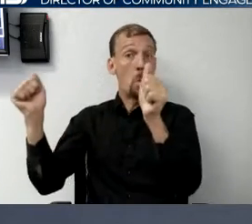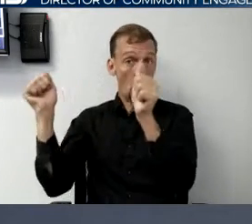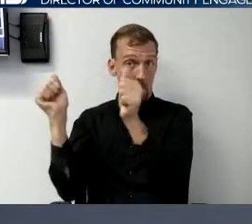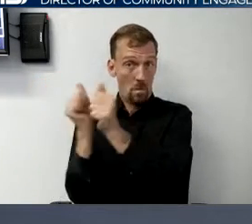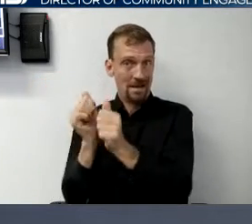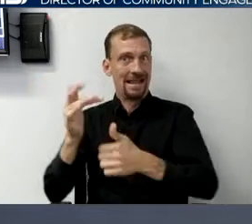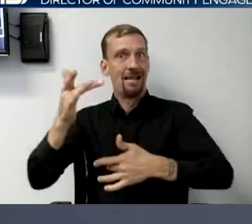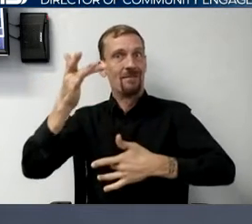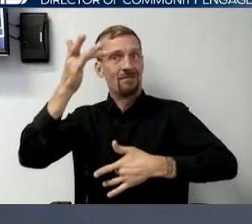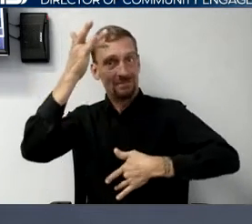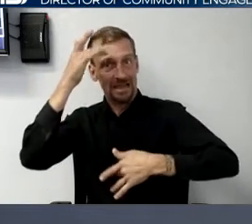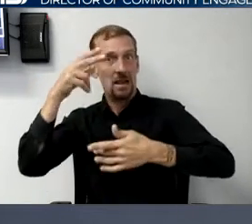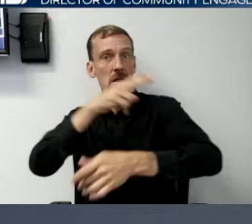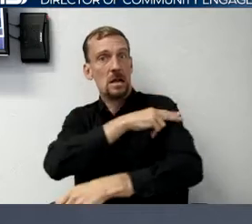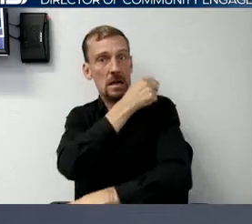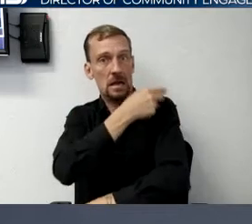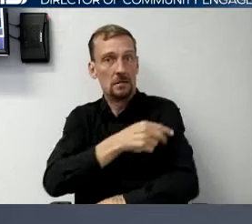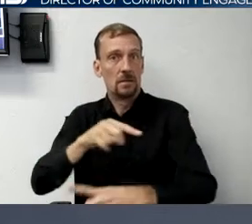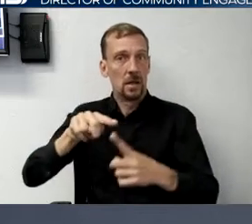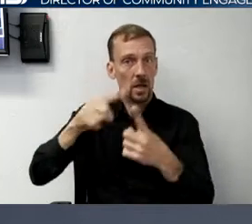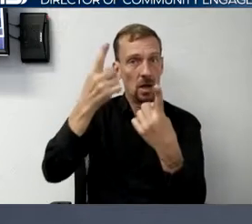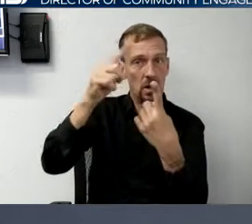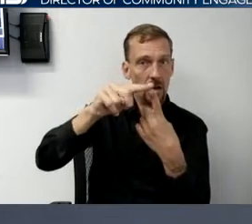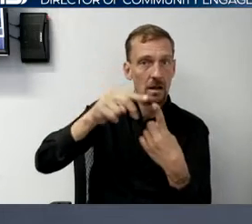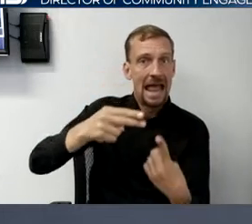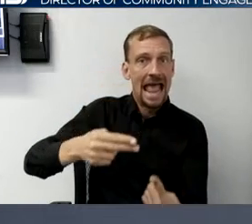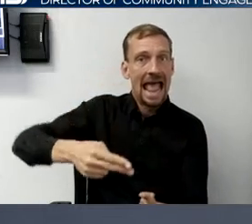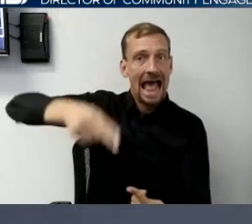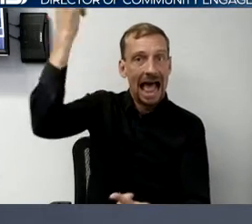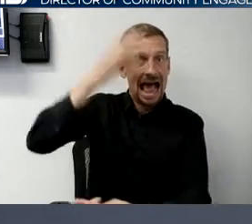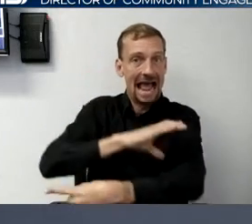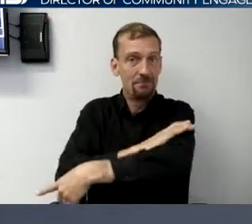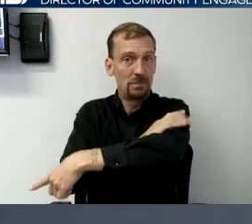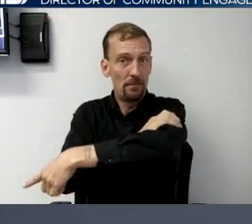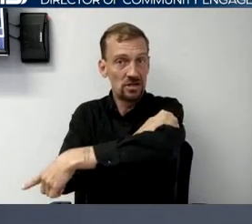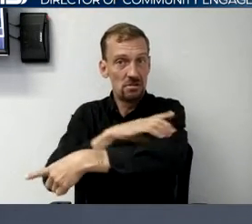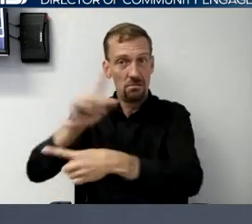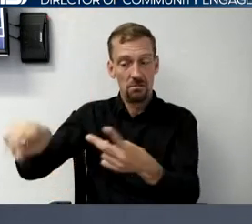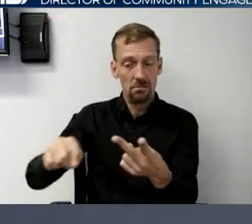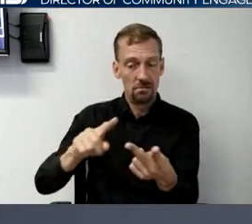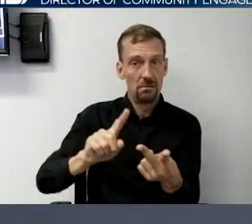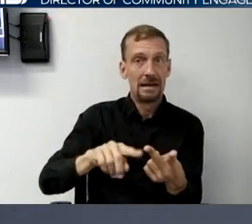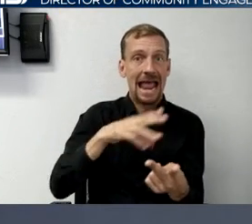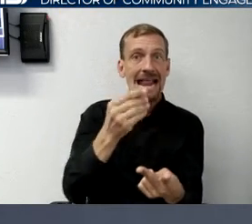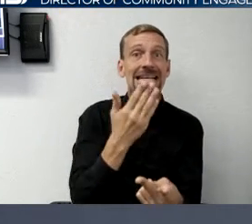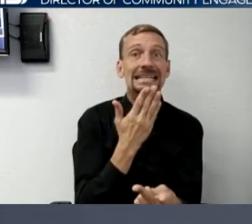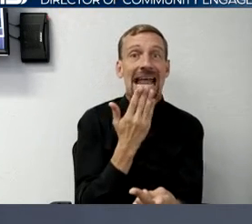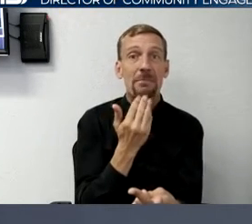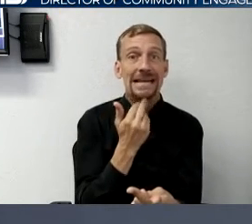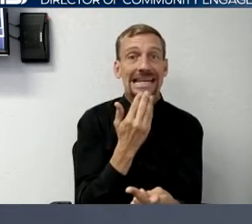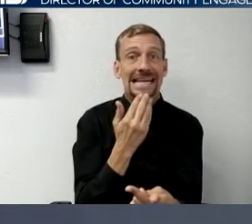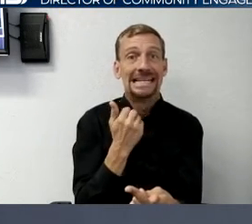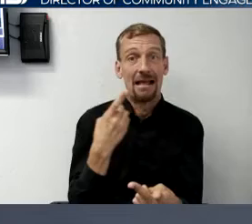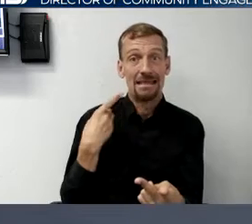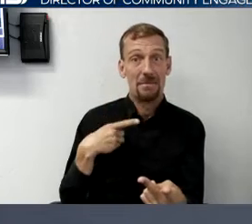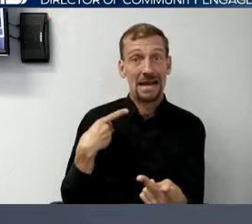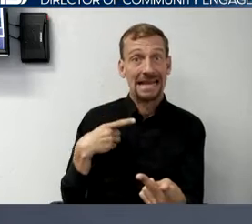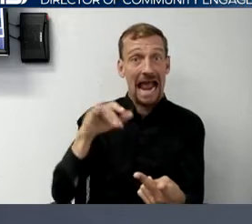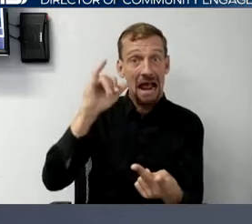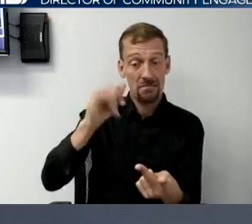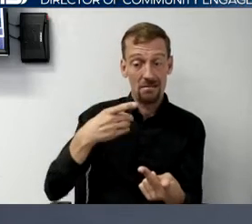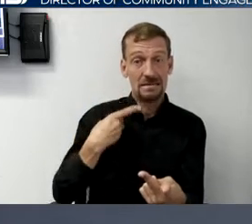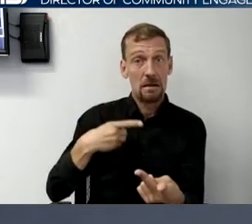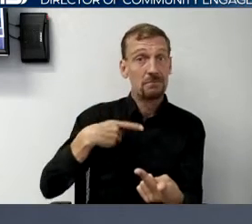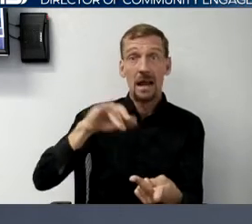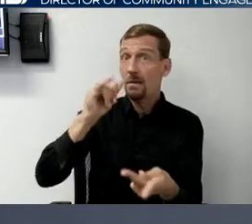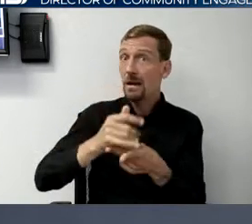are diabetes and hypertension, high blood pressure. Far and away, those are the underlying conditions that most of